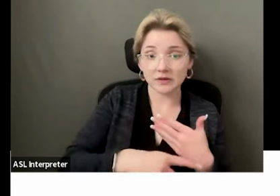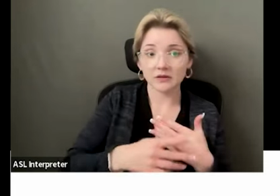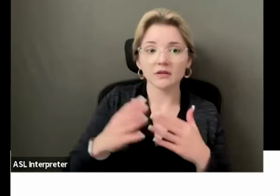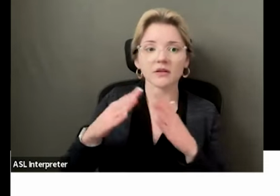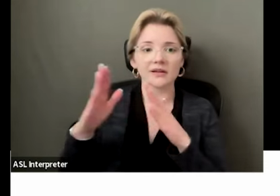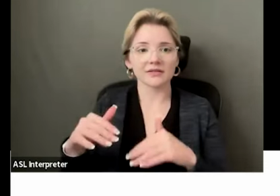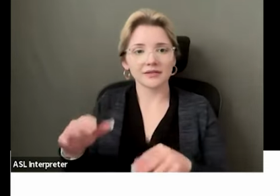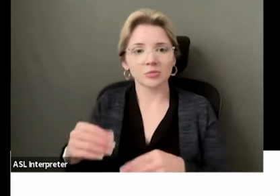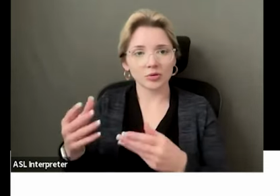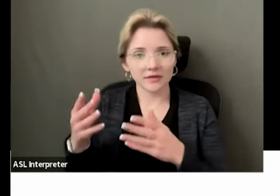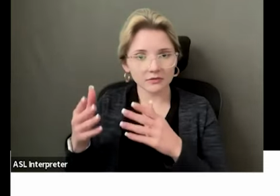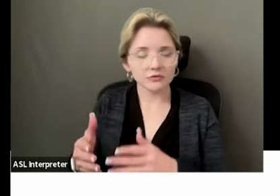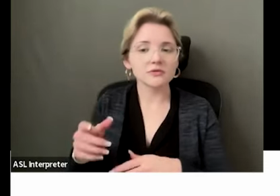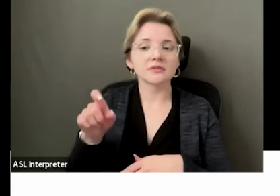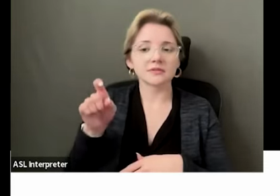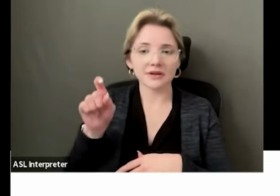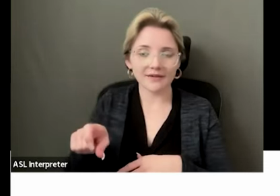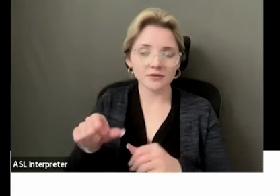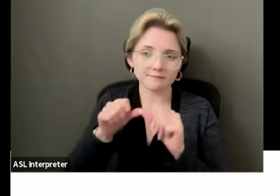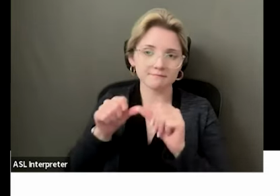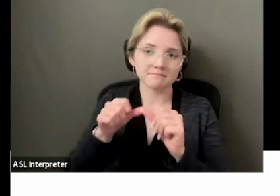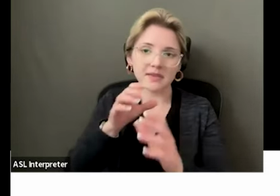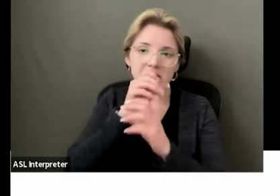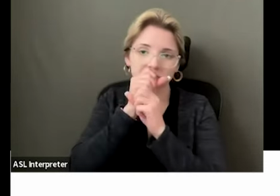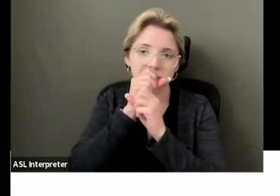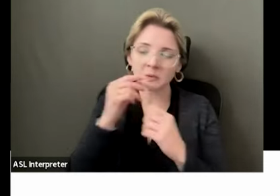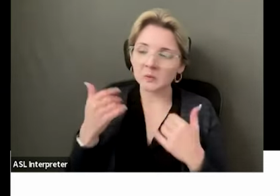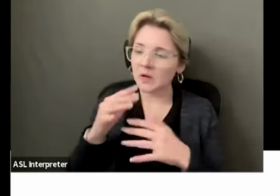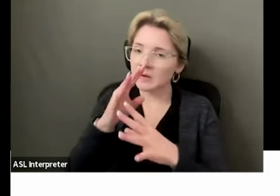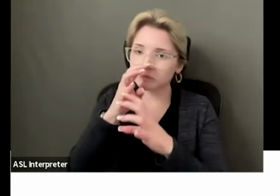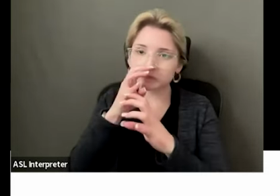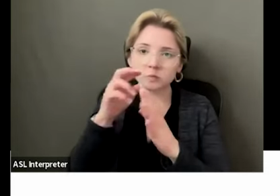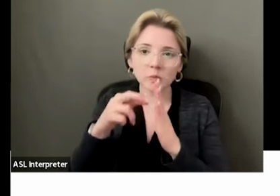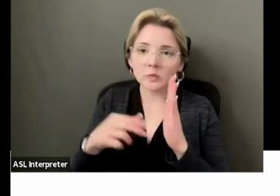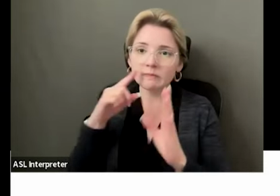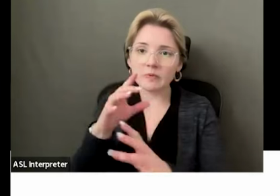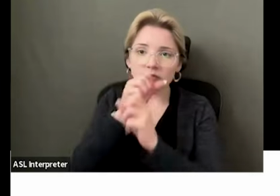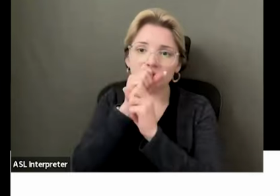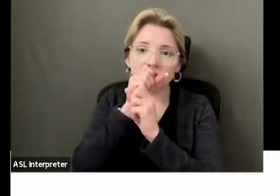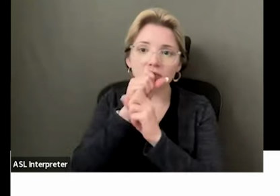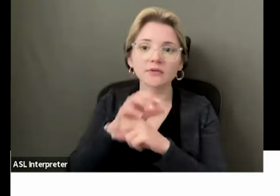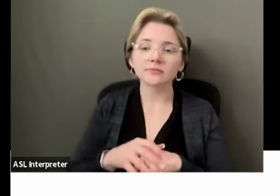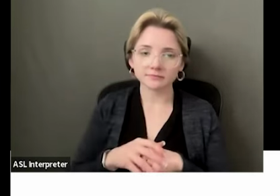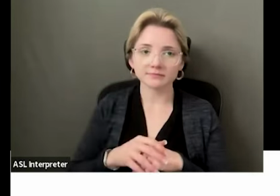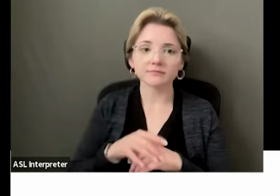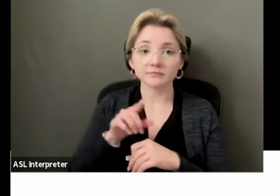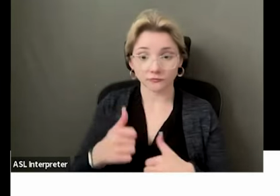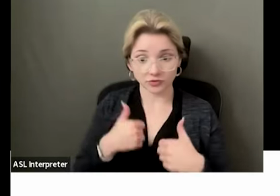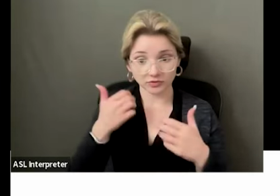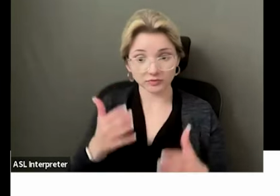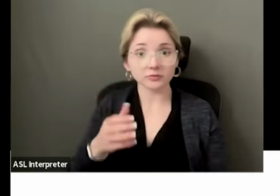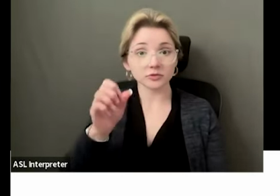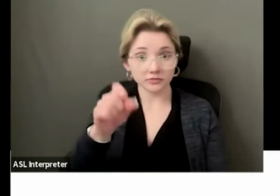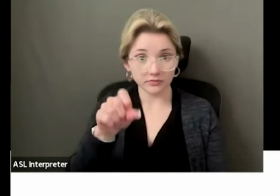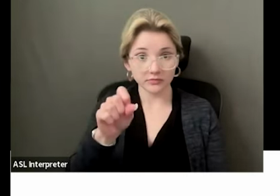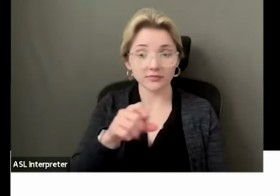Housing providers need to keep these things strictly confidential, including the fact that they are a survivor at all, as